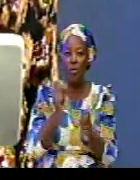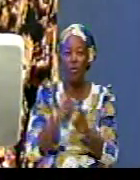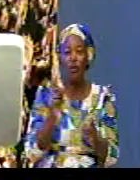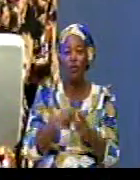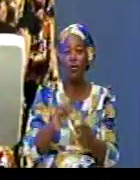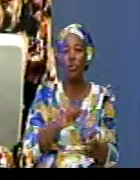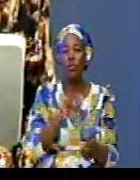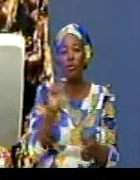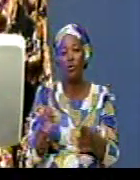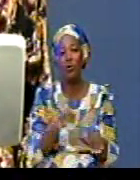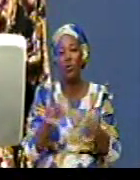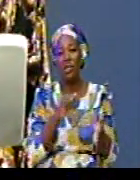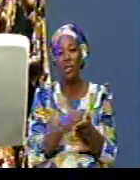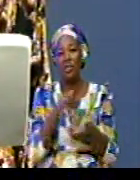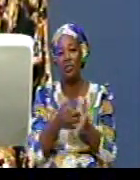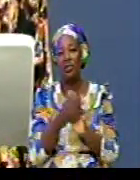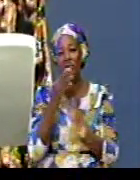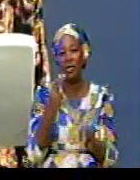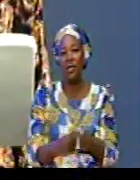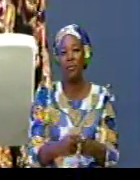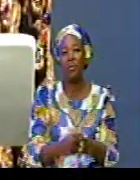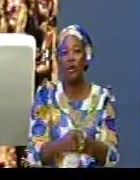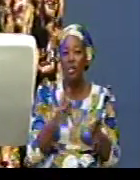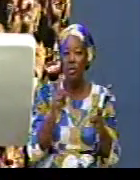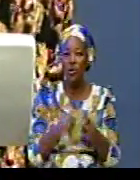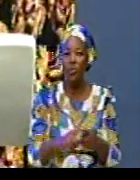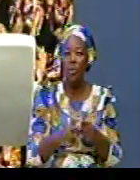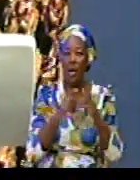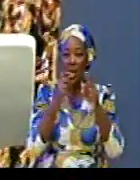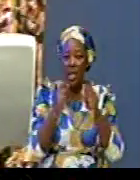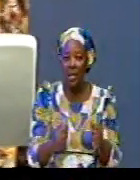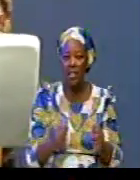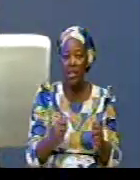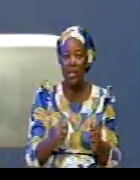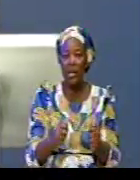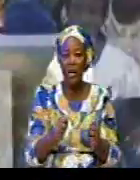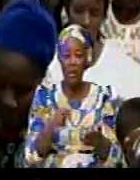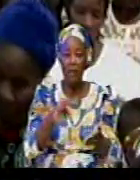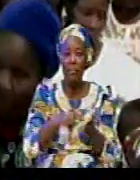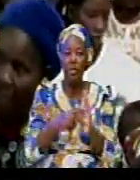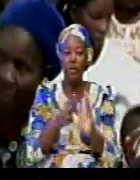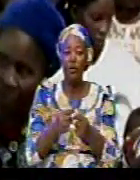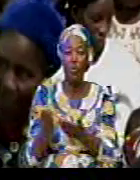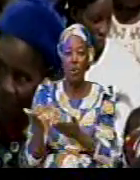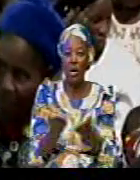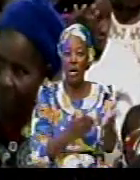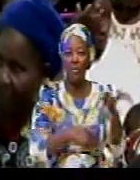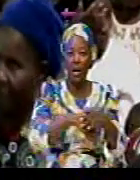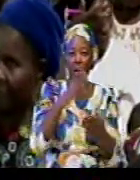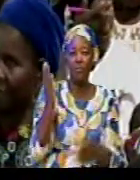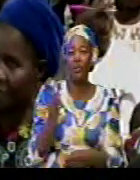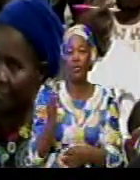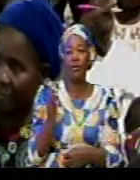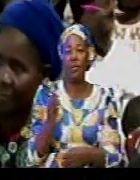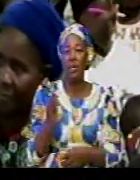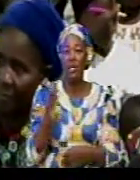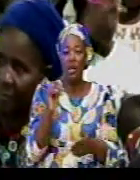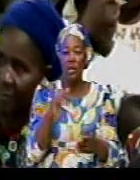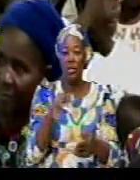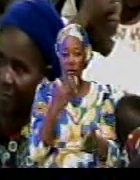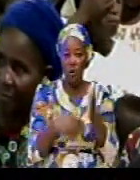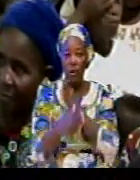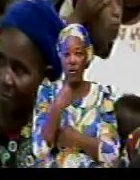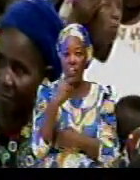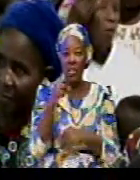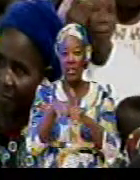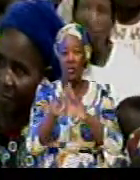I will hasten my word to perform it. To hasten means to